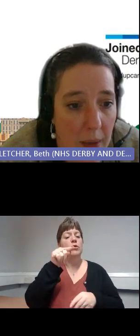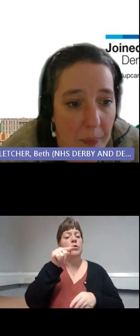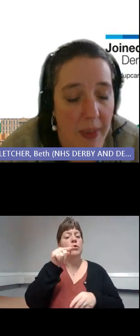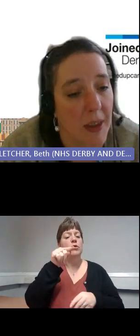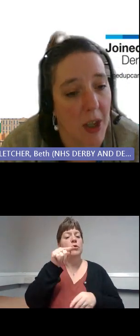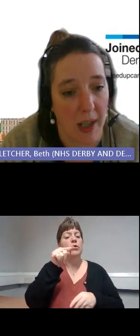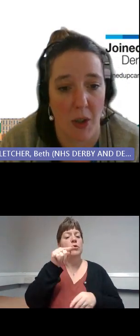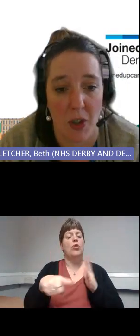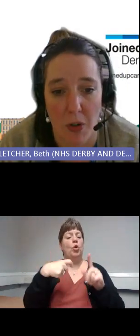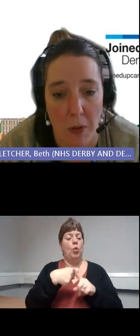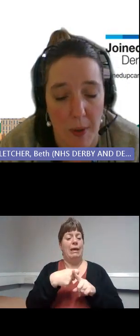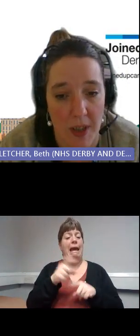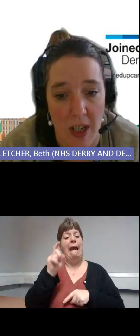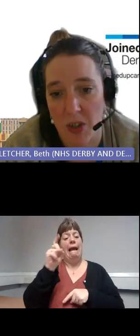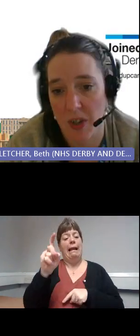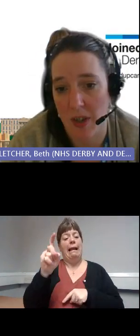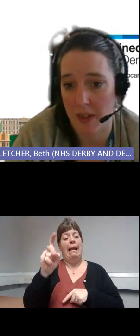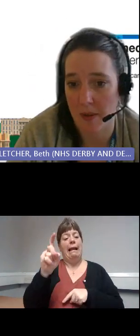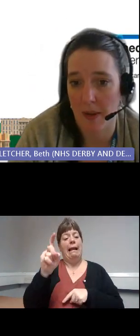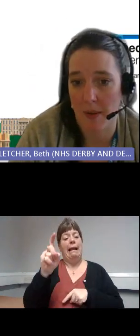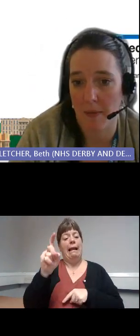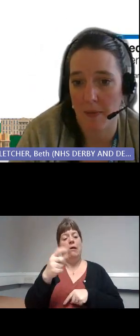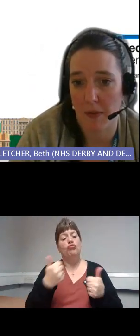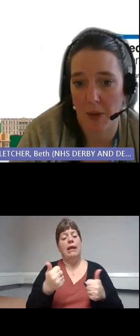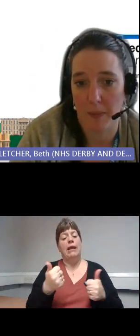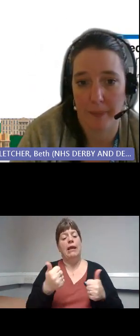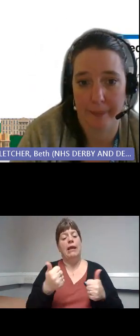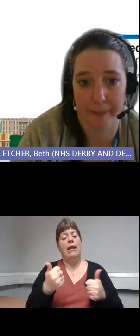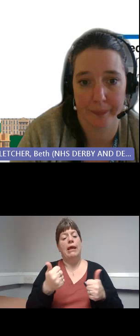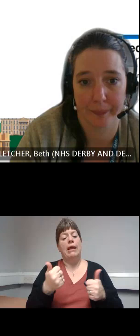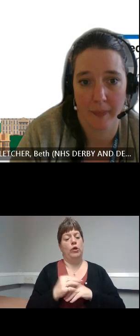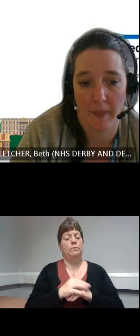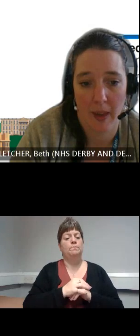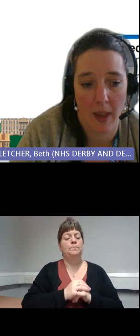derbyshireinvolvement.co.uk, and then you click on the stroke rehabilitation service review.